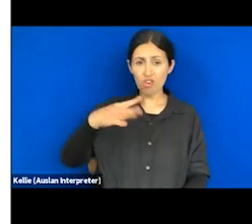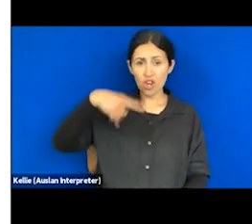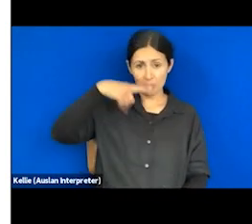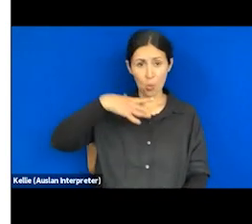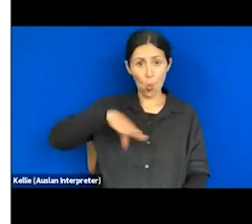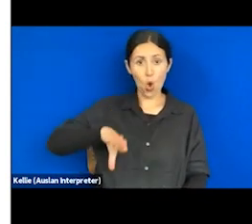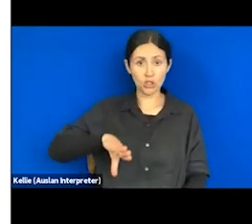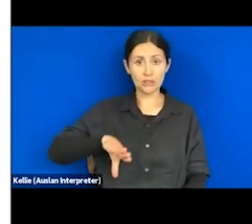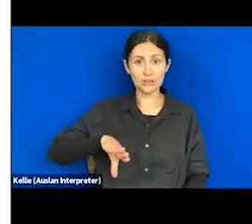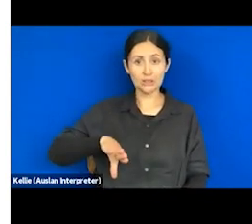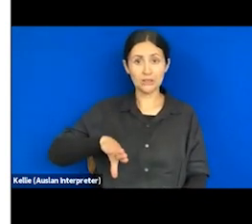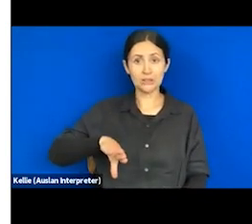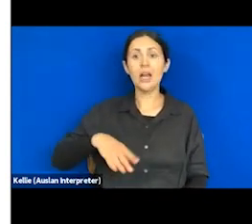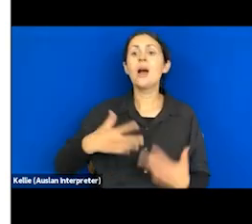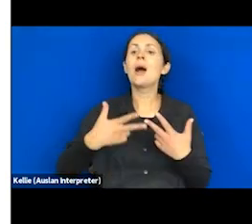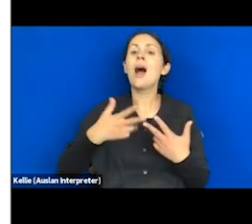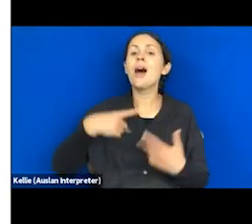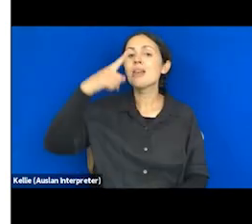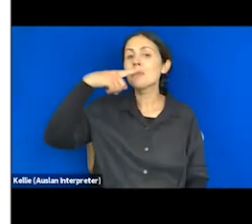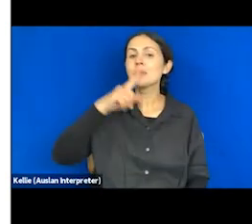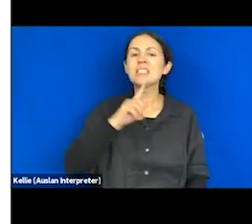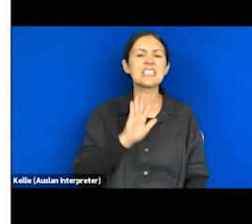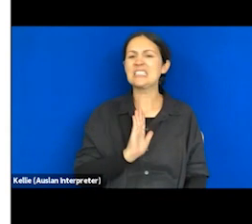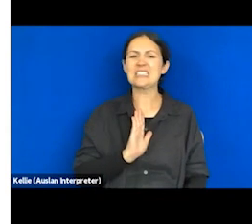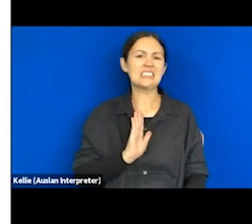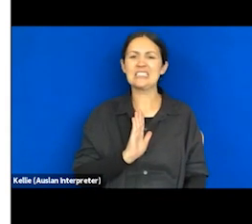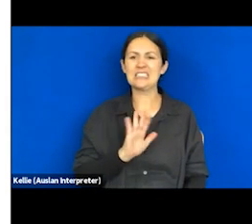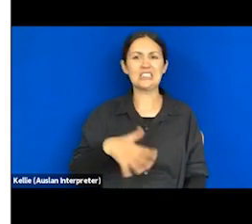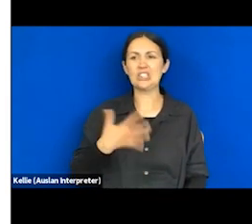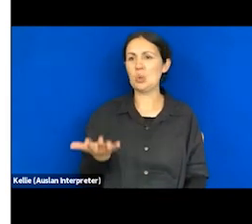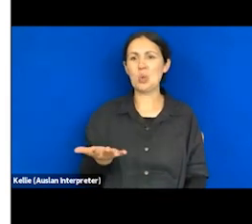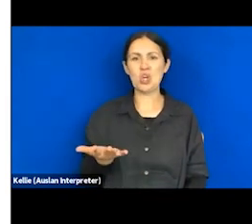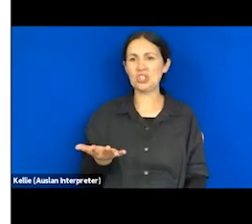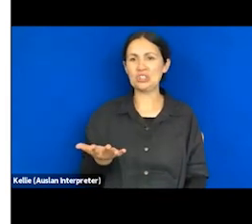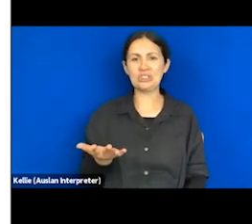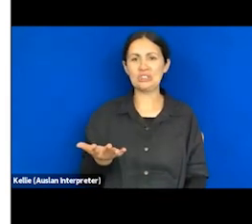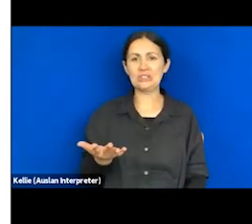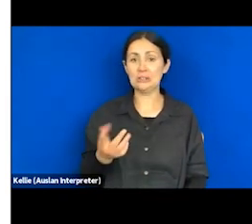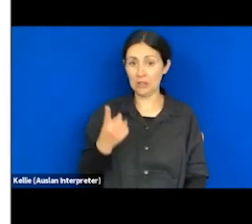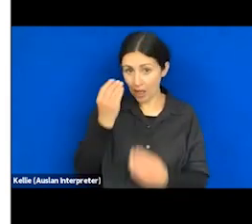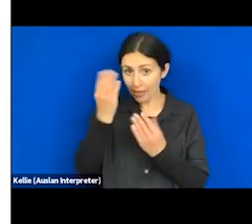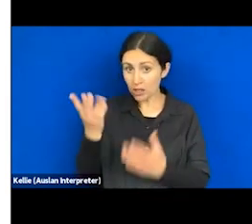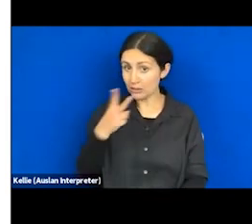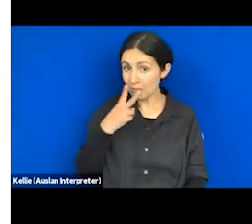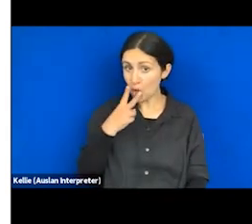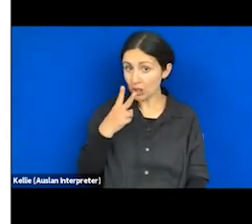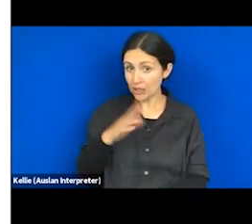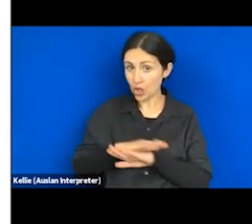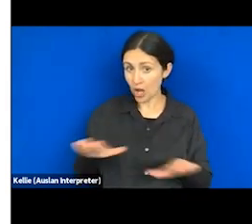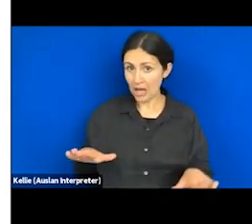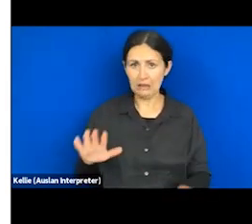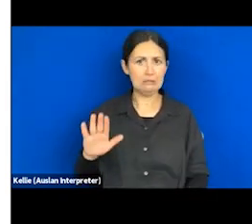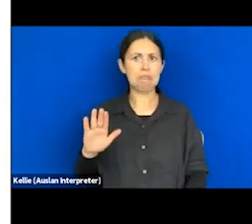a further 3 people declined to participate after we unfortunately had to inform them that tobacco smoking was not permitted in